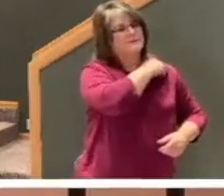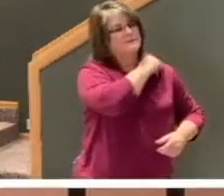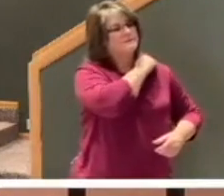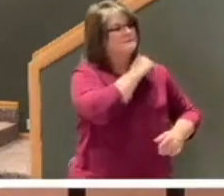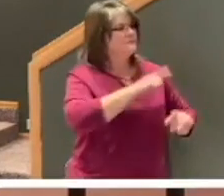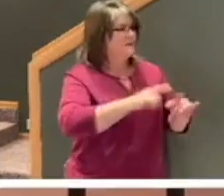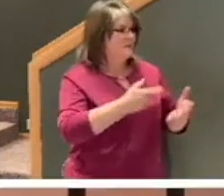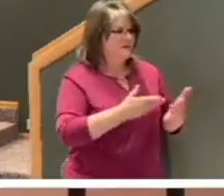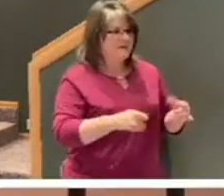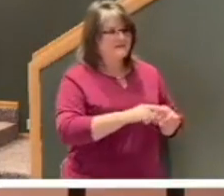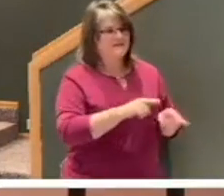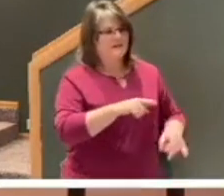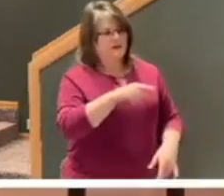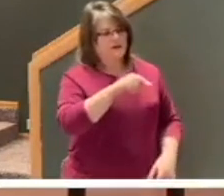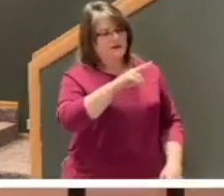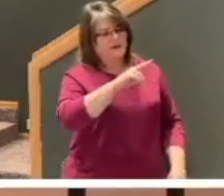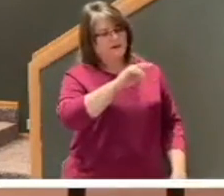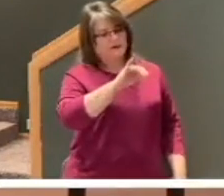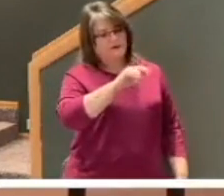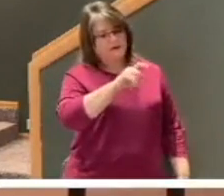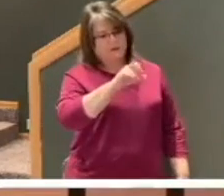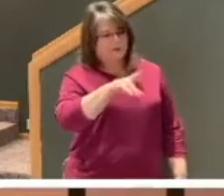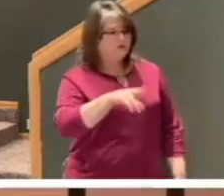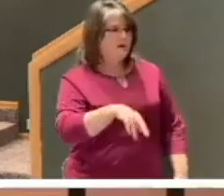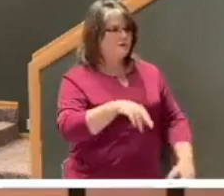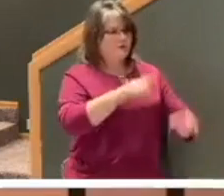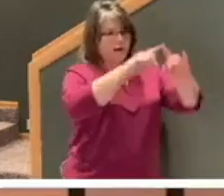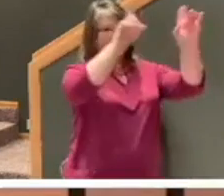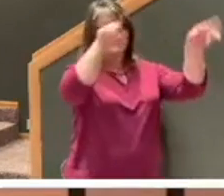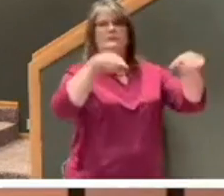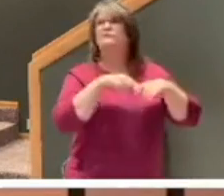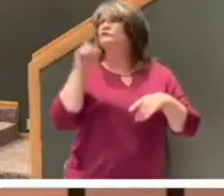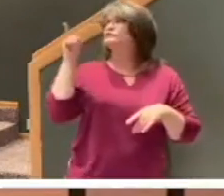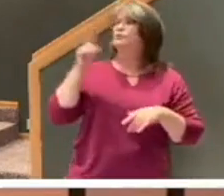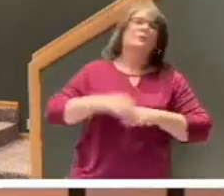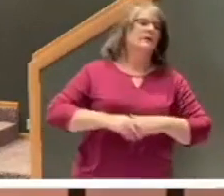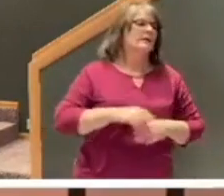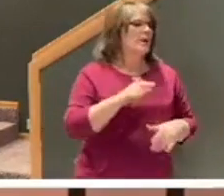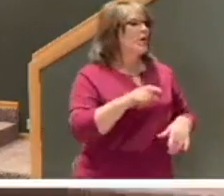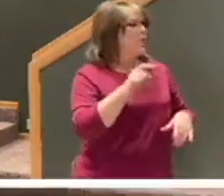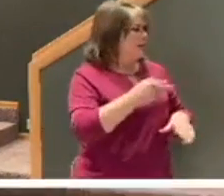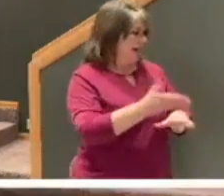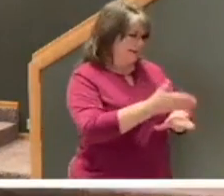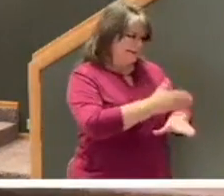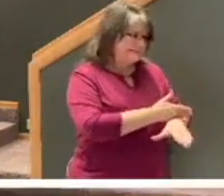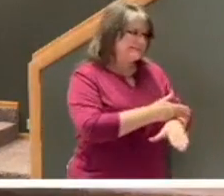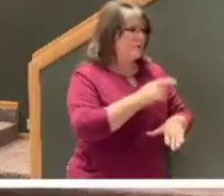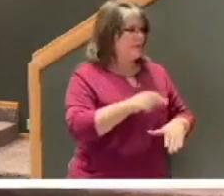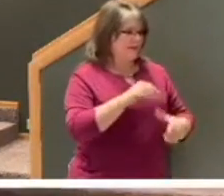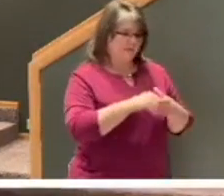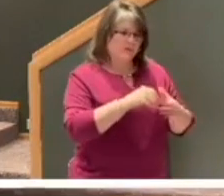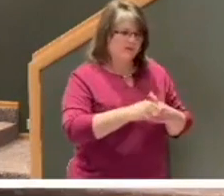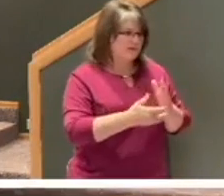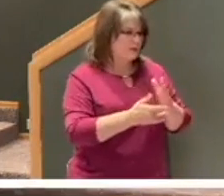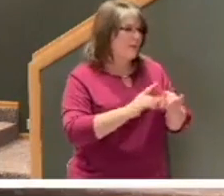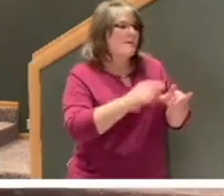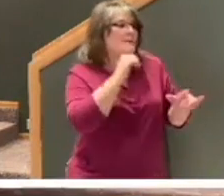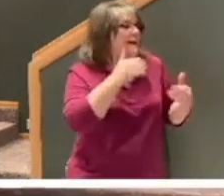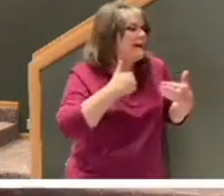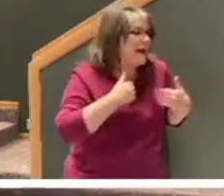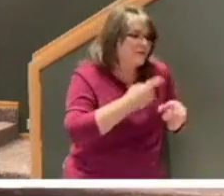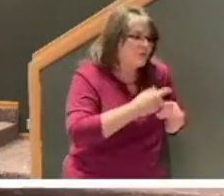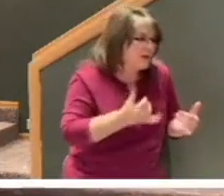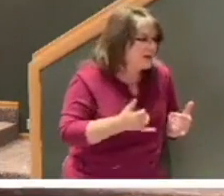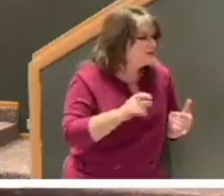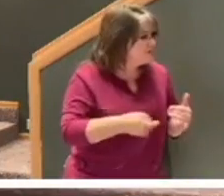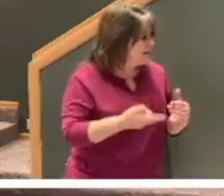like the projector and the screen, we have to do updates. We have to. We have to modernize. We have to invest in technology. But we just don't have it right now, so we have to raise